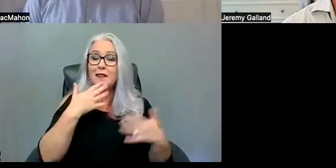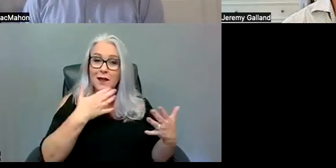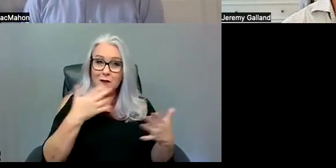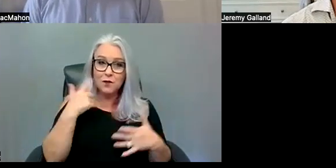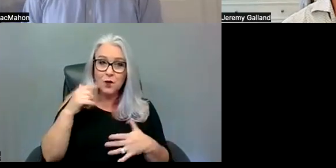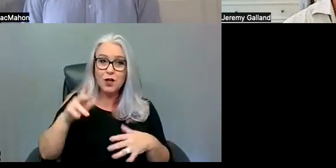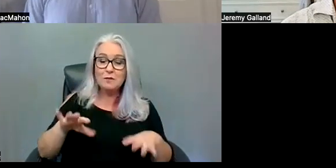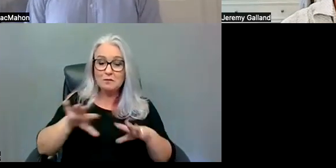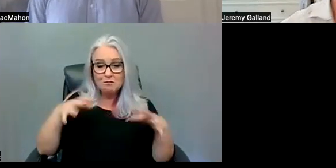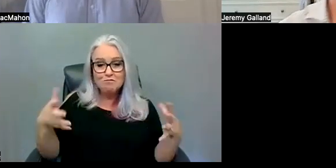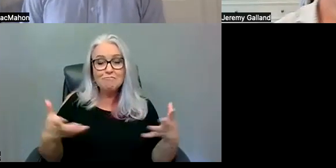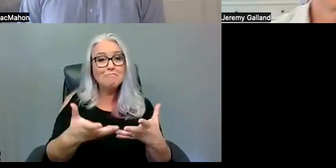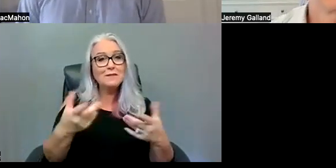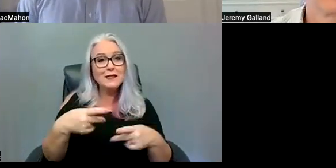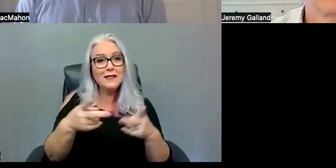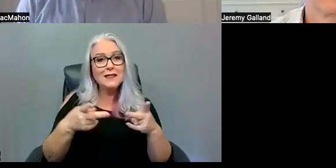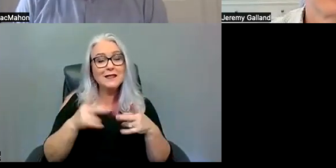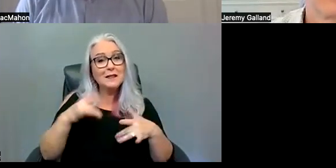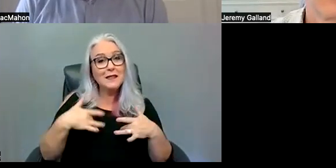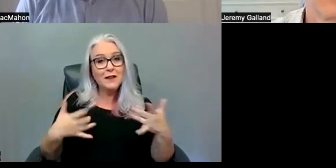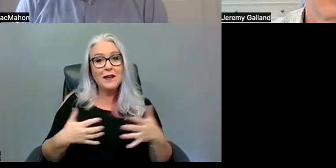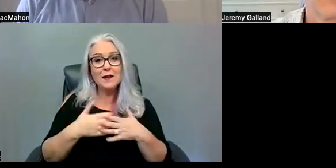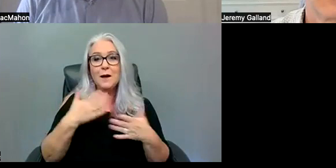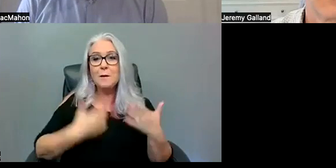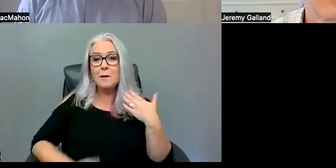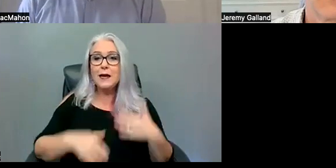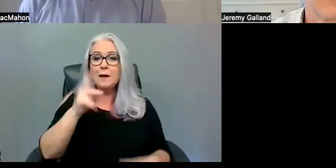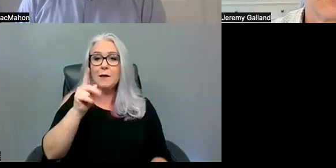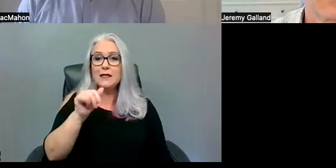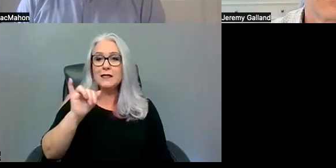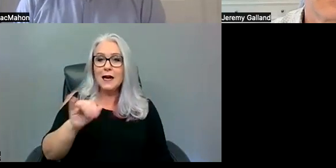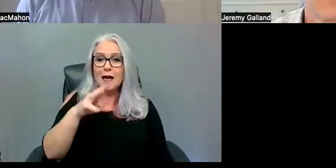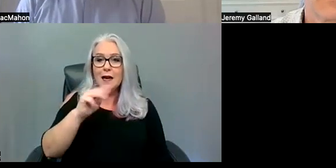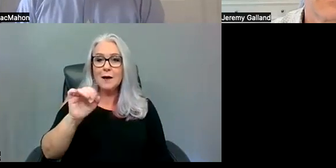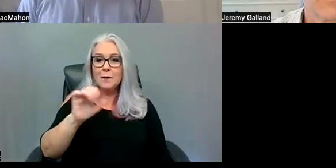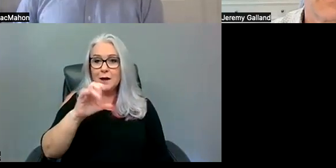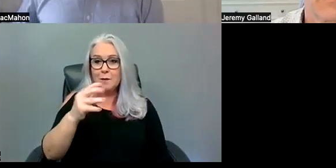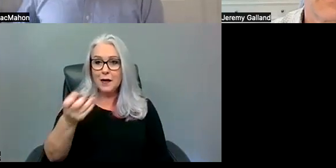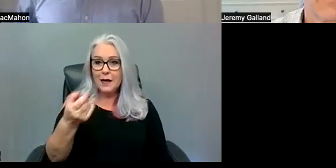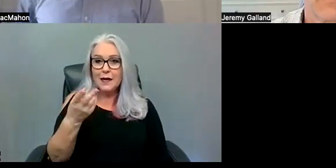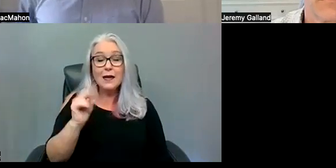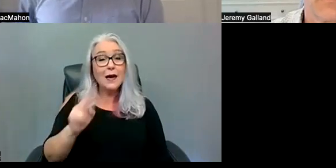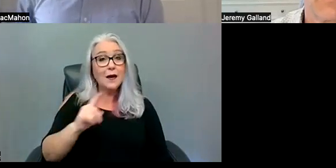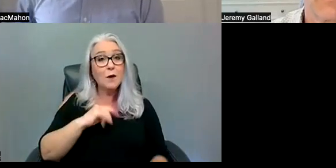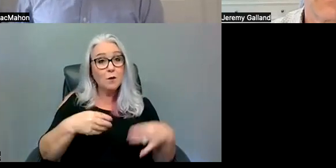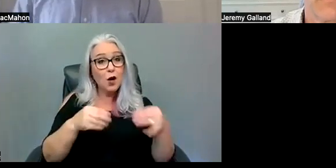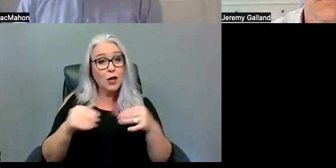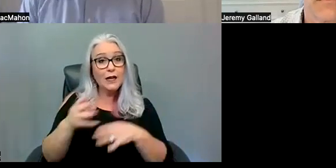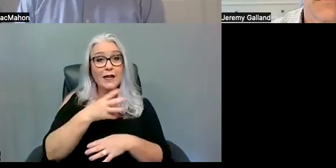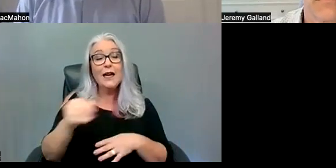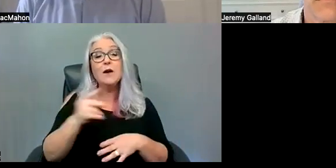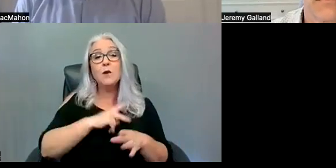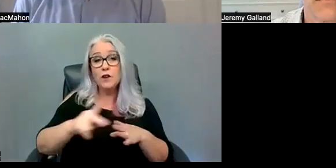for putting themselves forward for this position. My name is Kai MacMahon. I'm a marketing and business development professional who has spent 20+